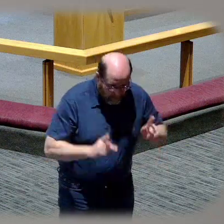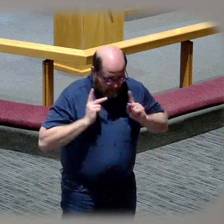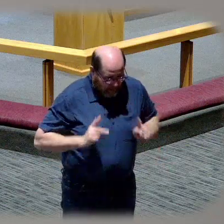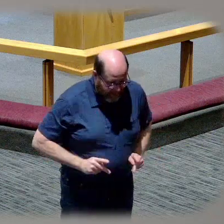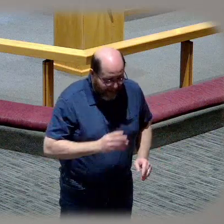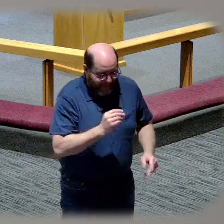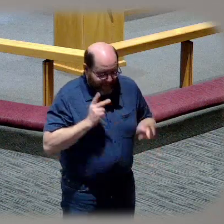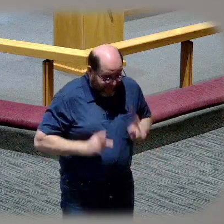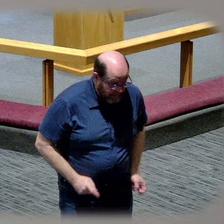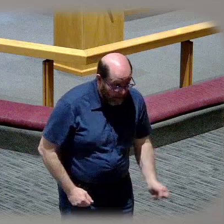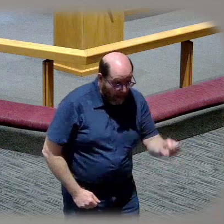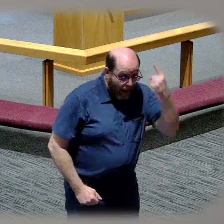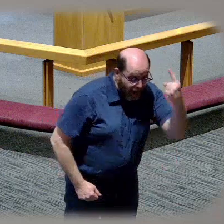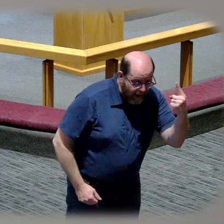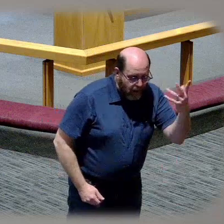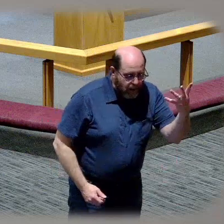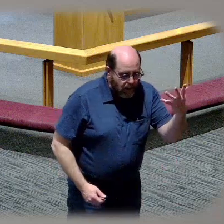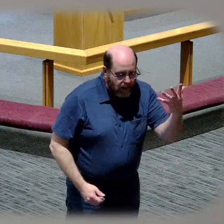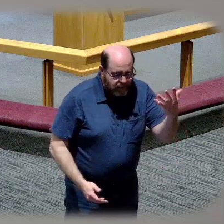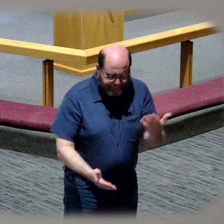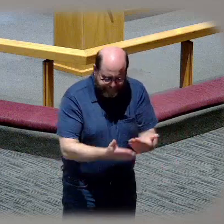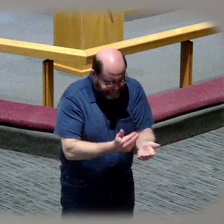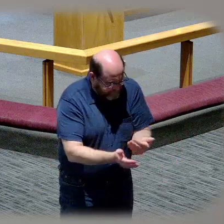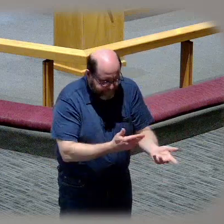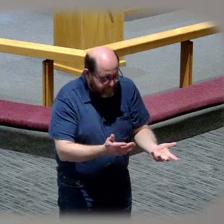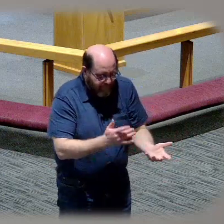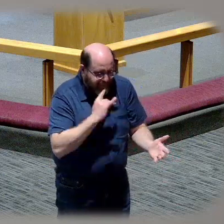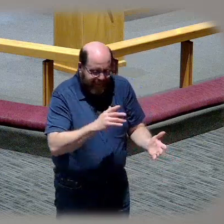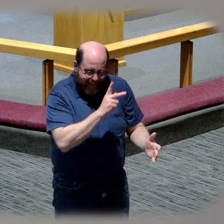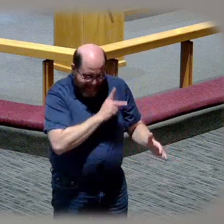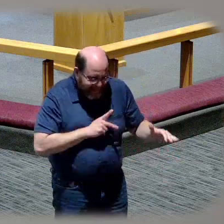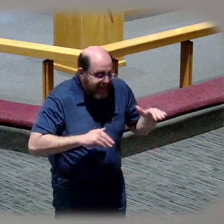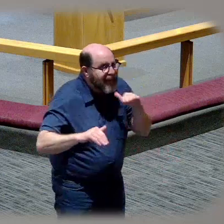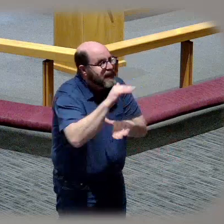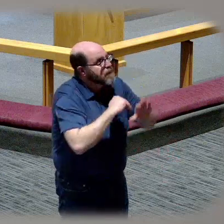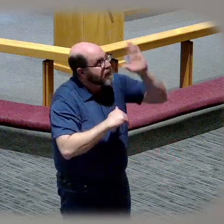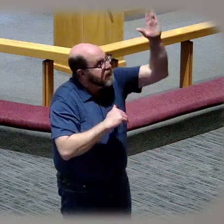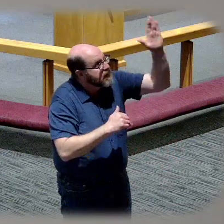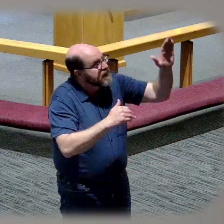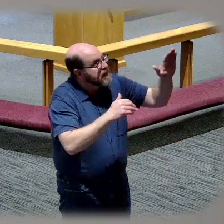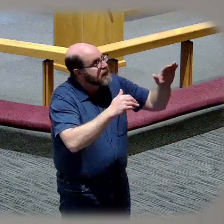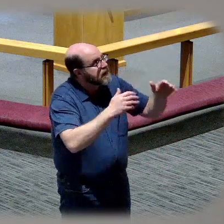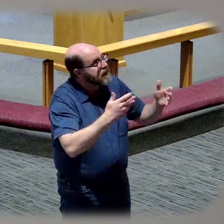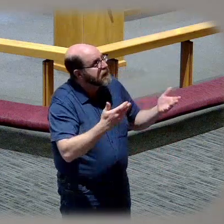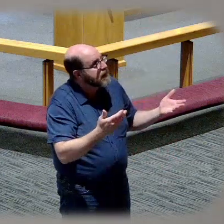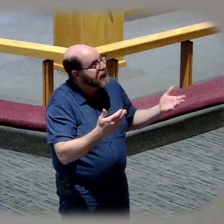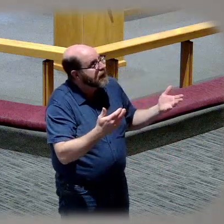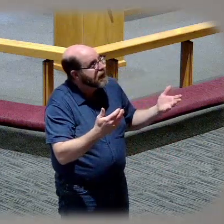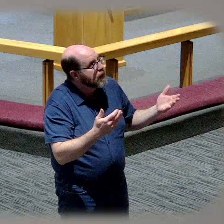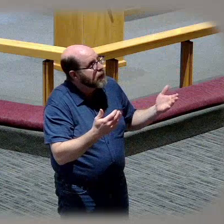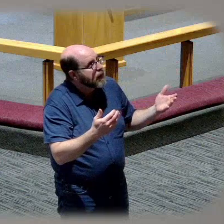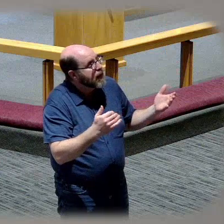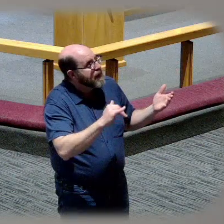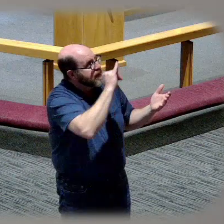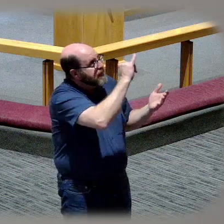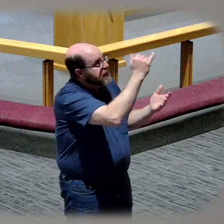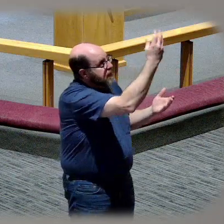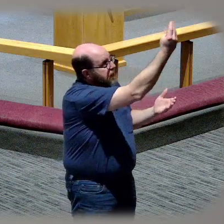what is going on concerning the kingdom of God, it comes to us.